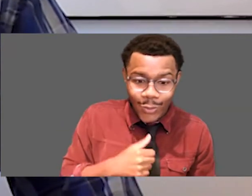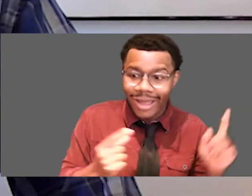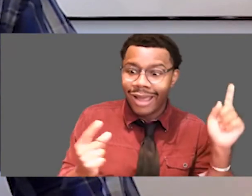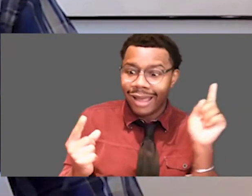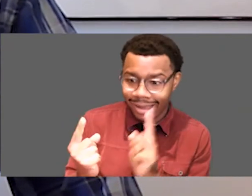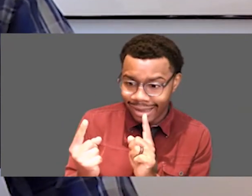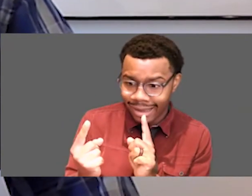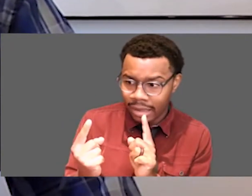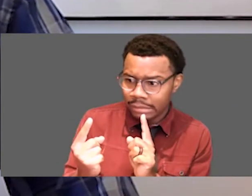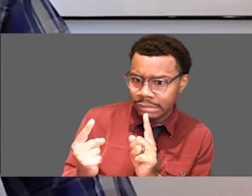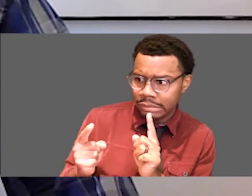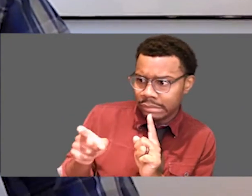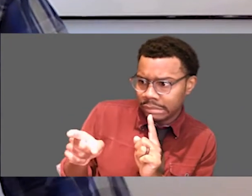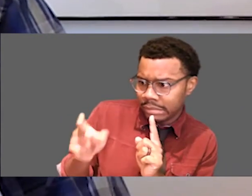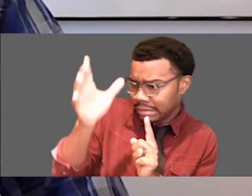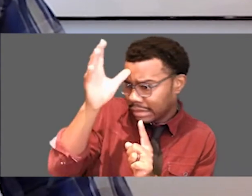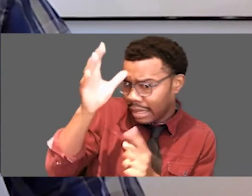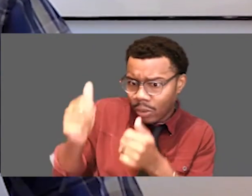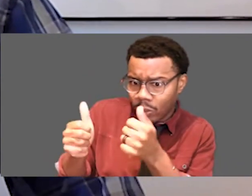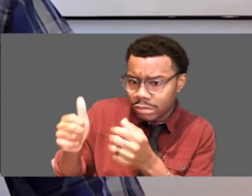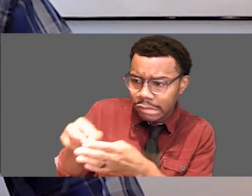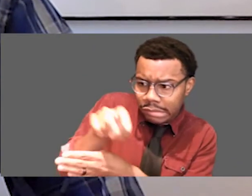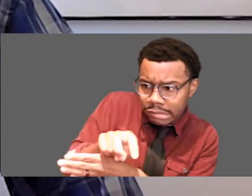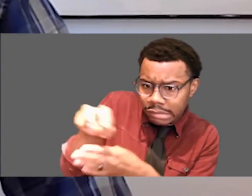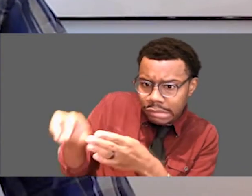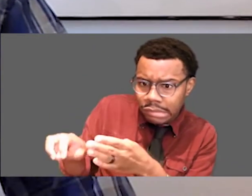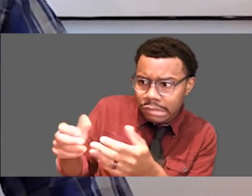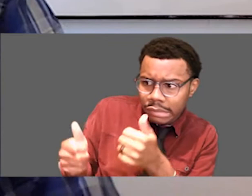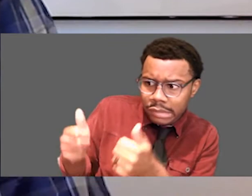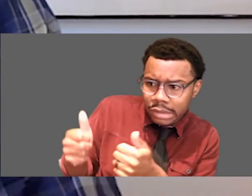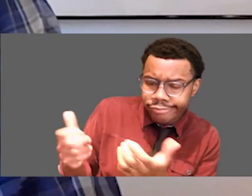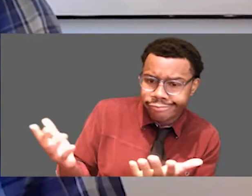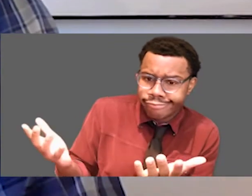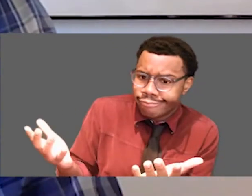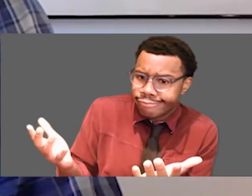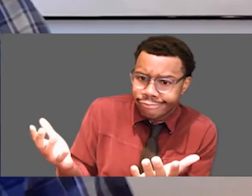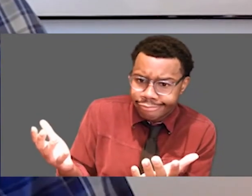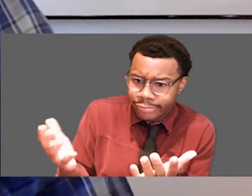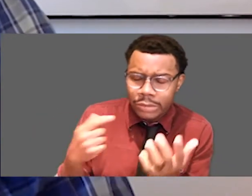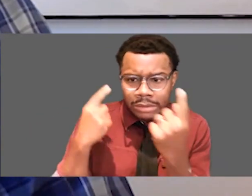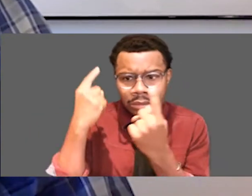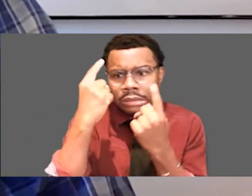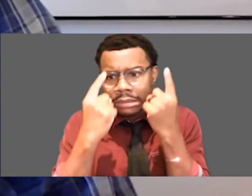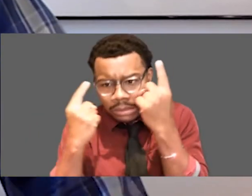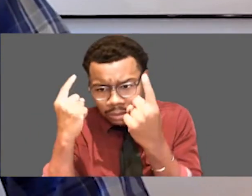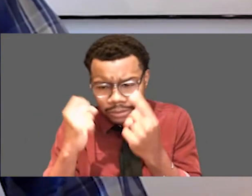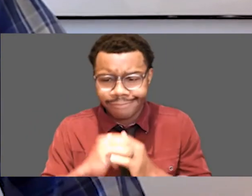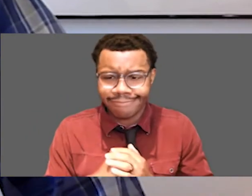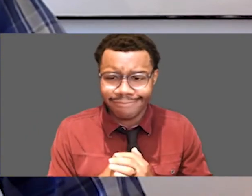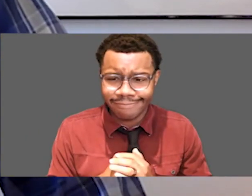be inaccurate and dishonest if I were to say that there weren't a few fleeting and rare good times with the